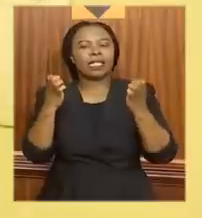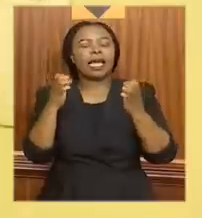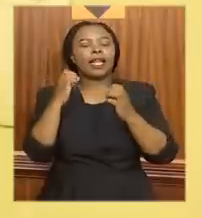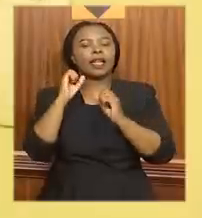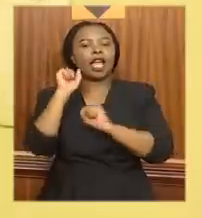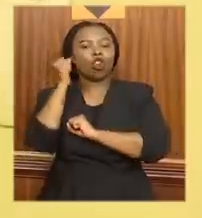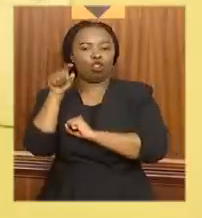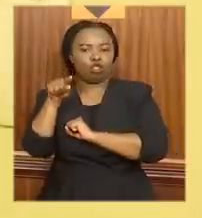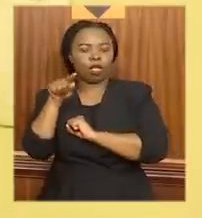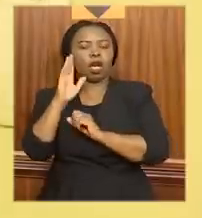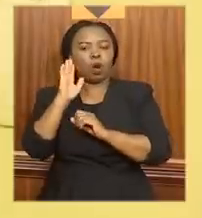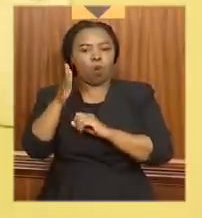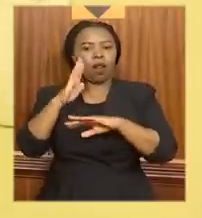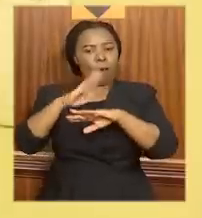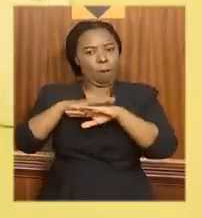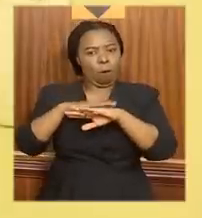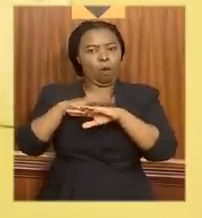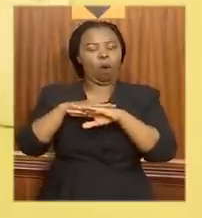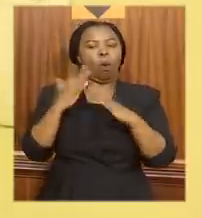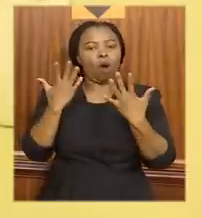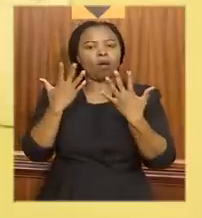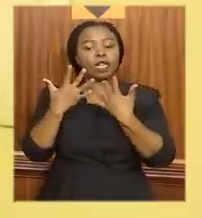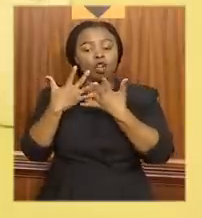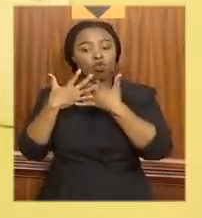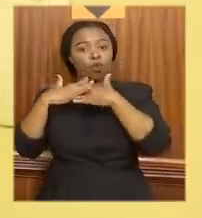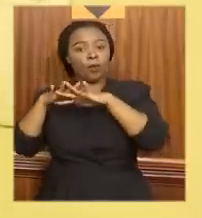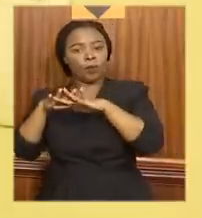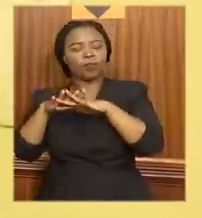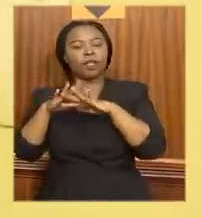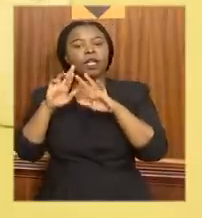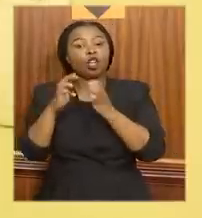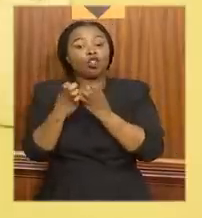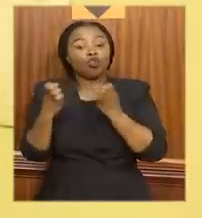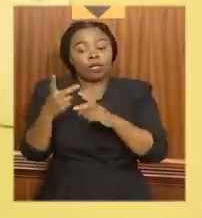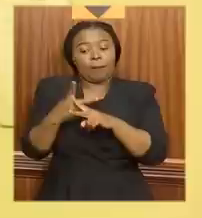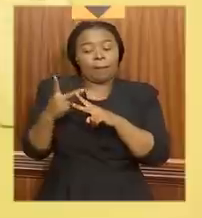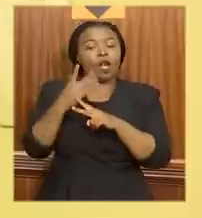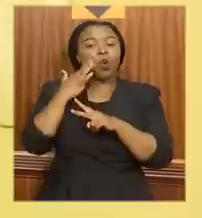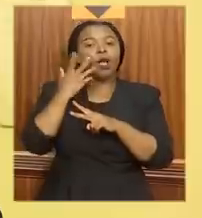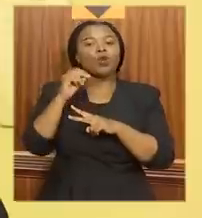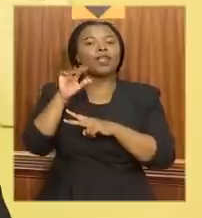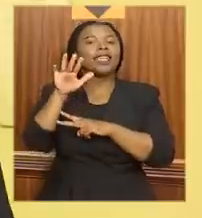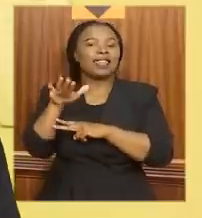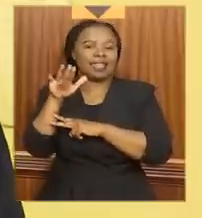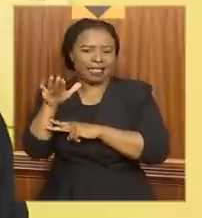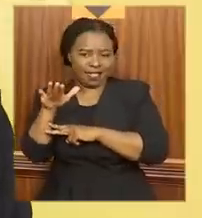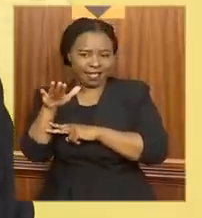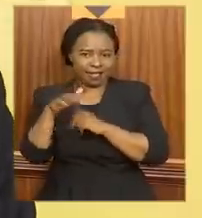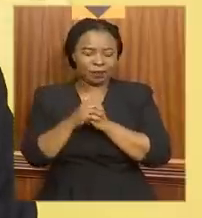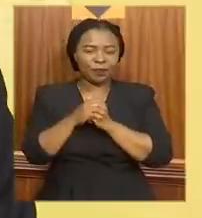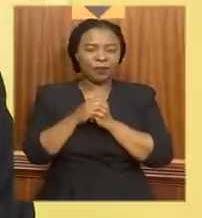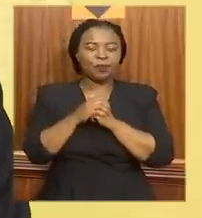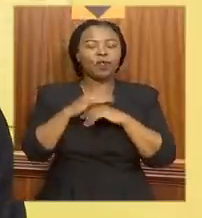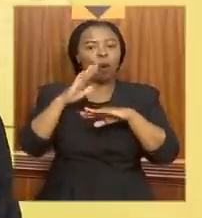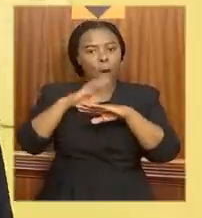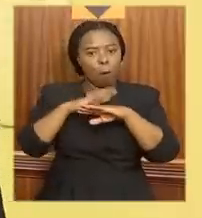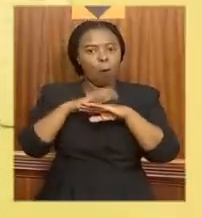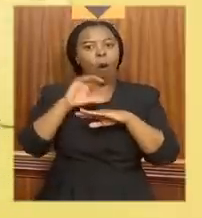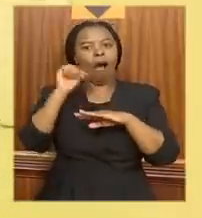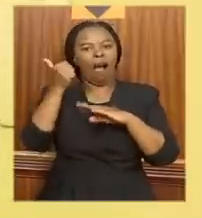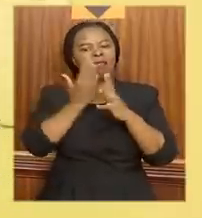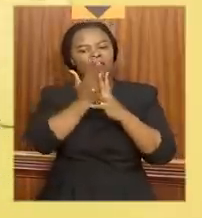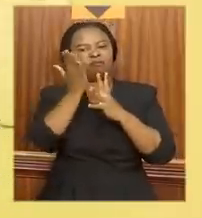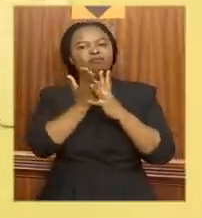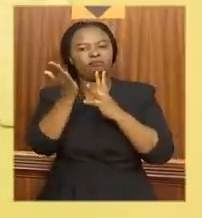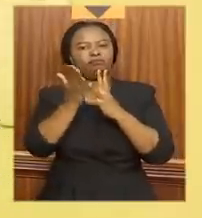remaining allocations in the Integrated Resource Plan 2019 and will open further bid windows